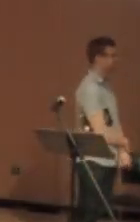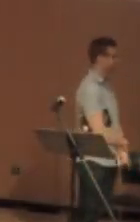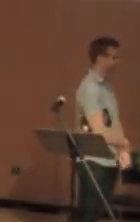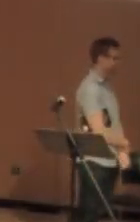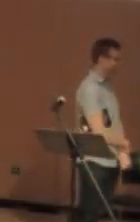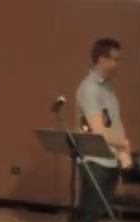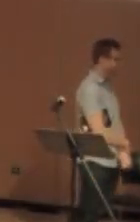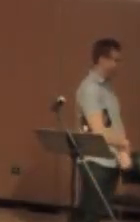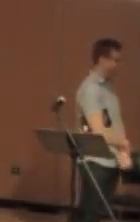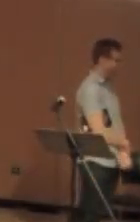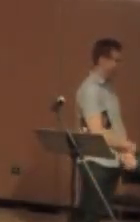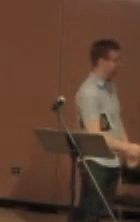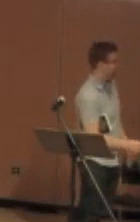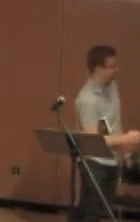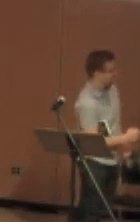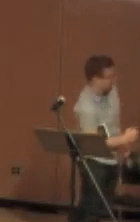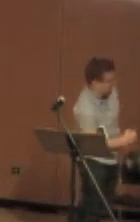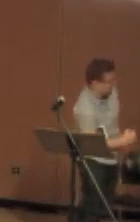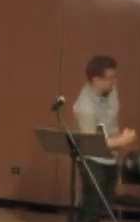e